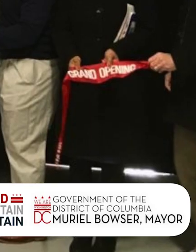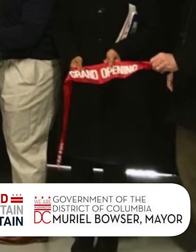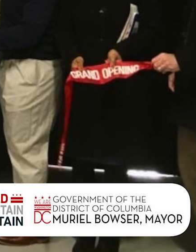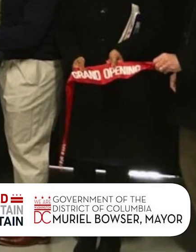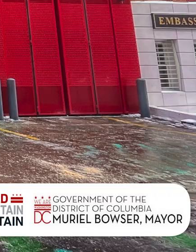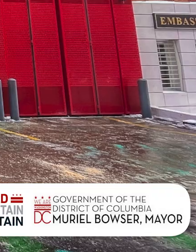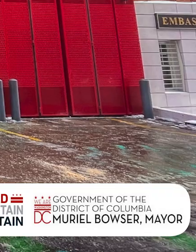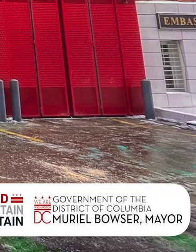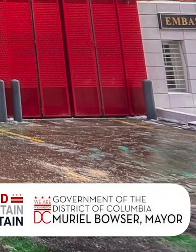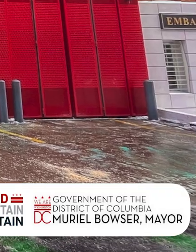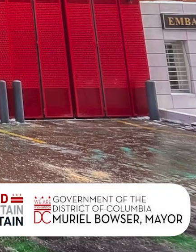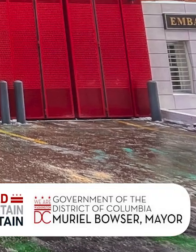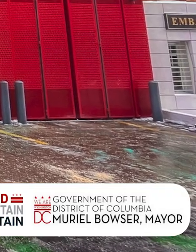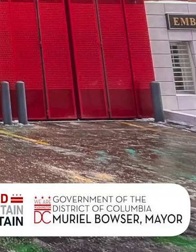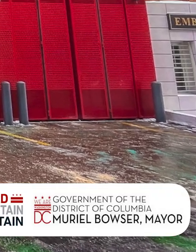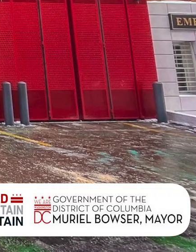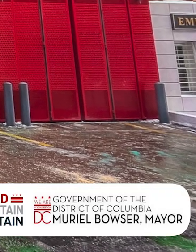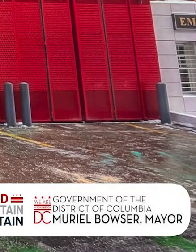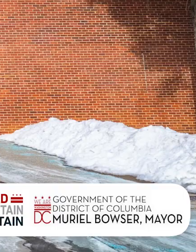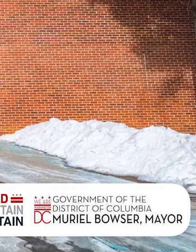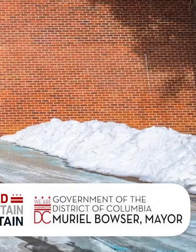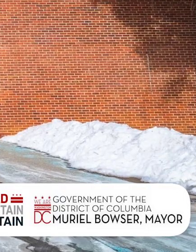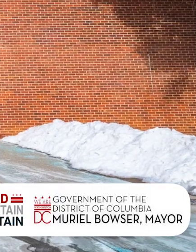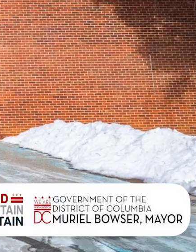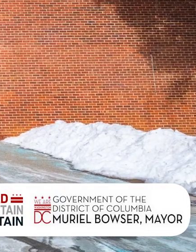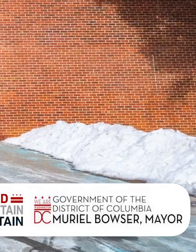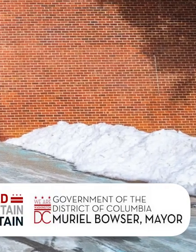fire stations,